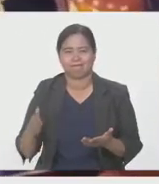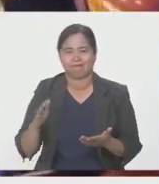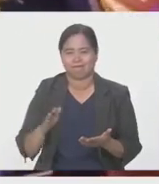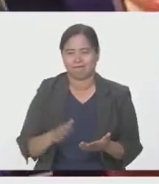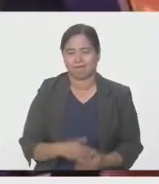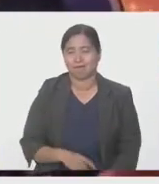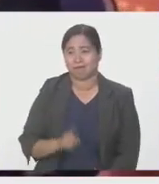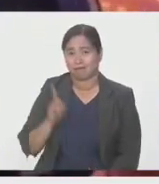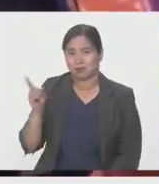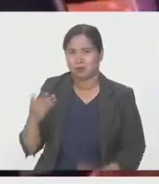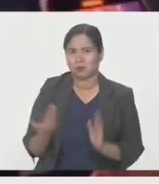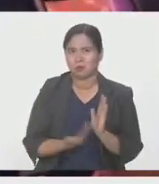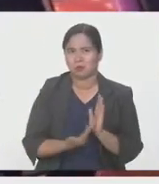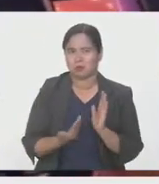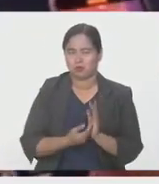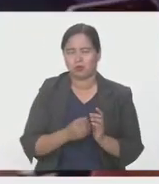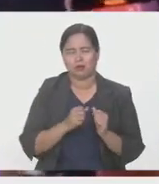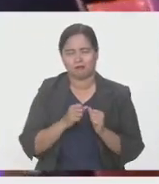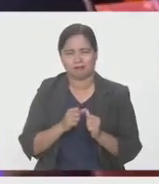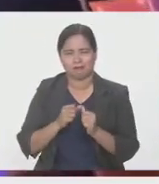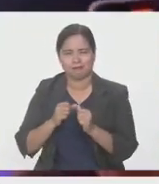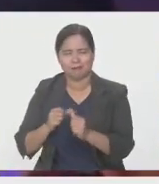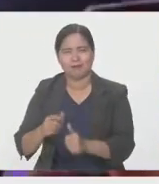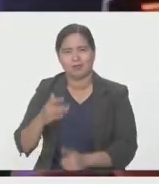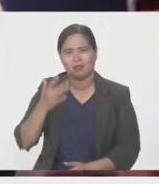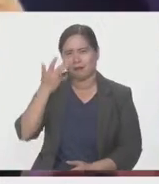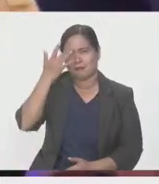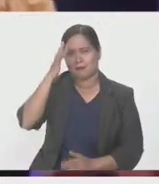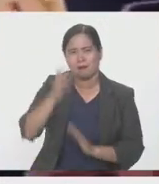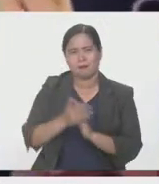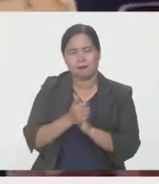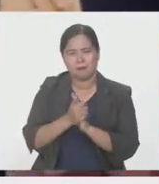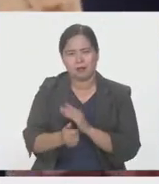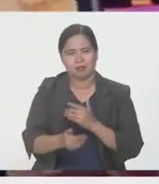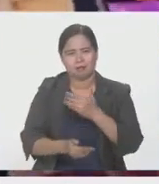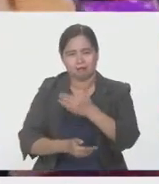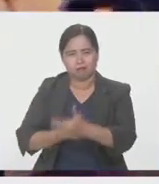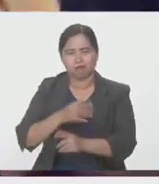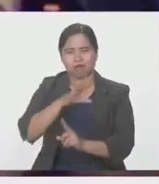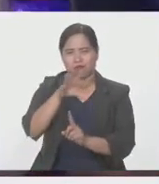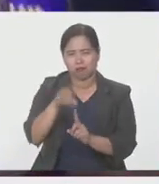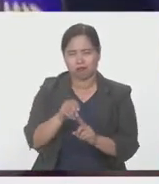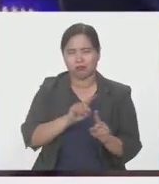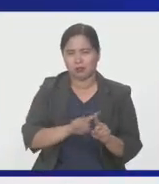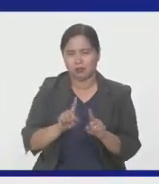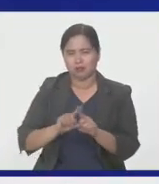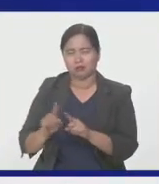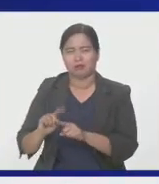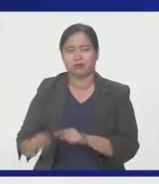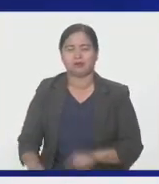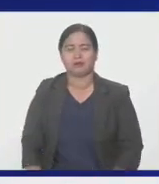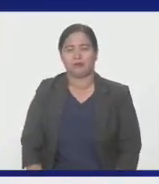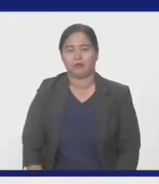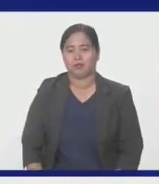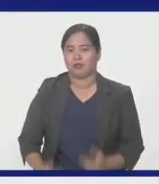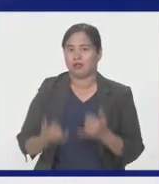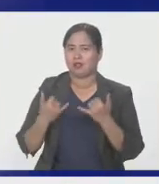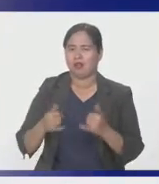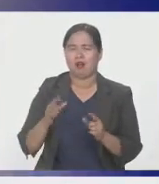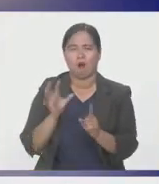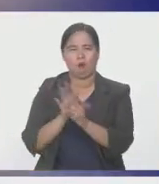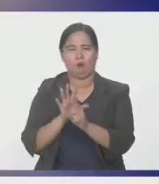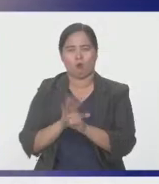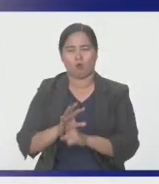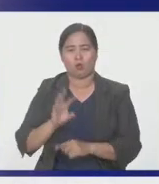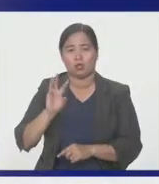Justin has proved time and time again how his talent transcends time, culture, and even genres. Now the superstar unveiled his